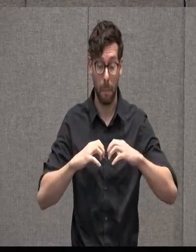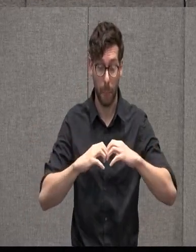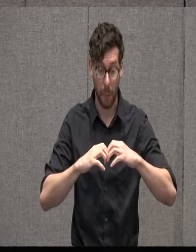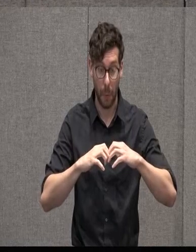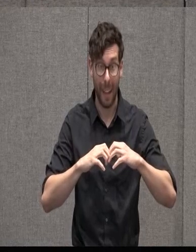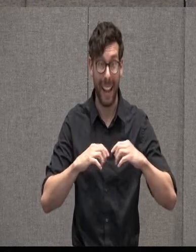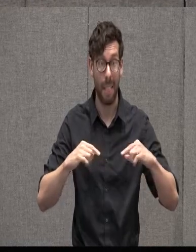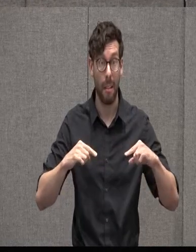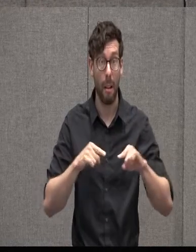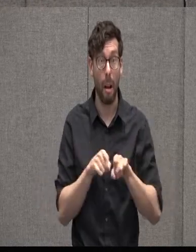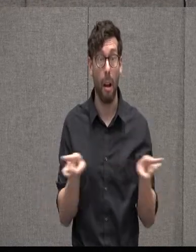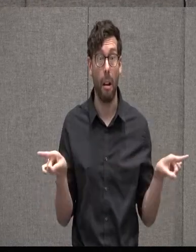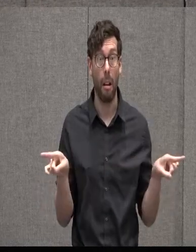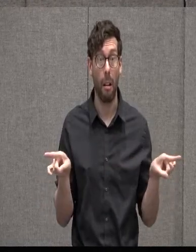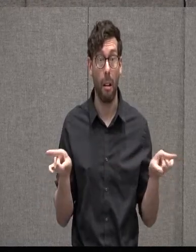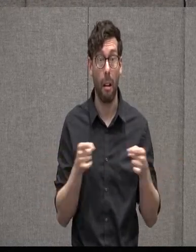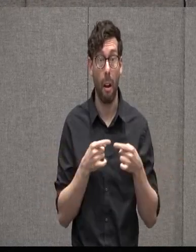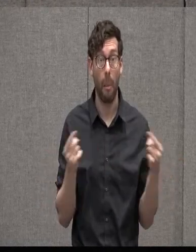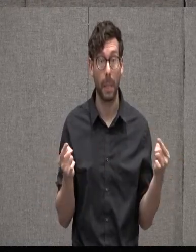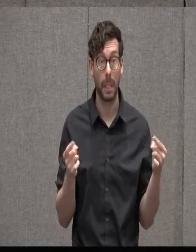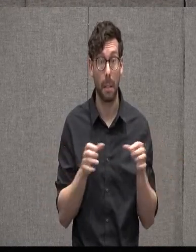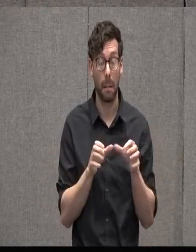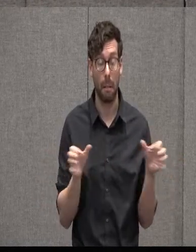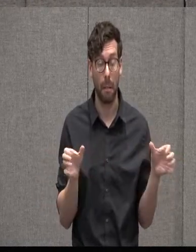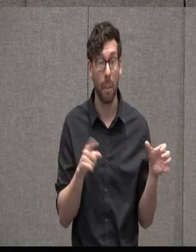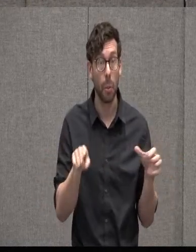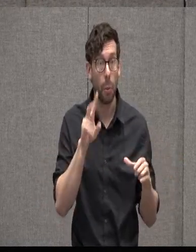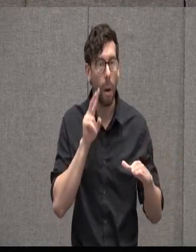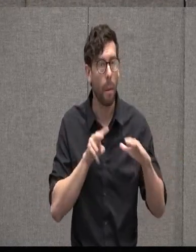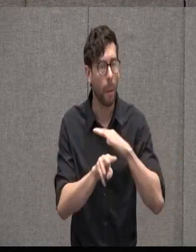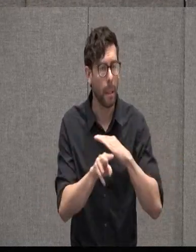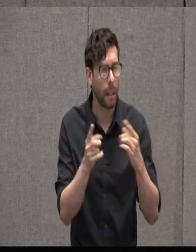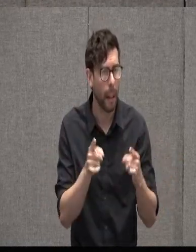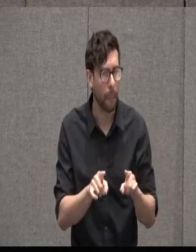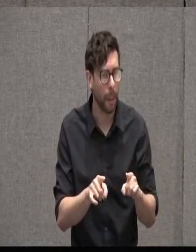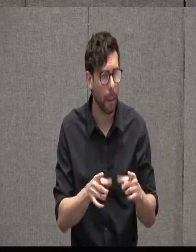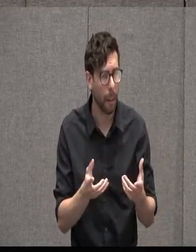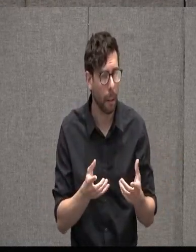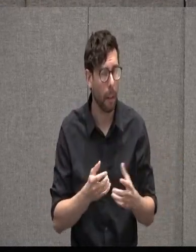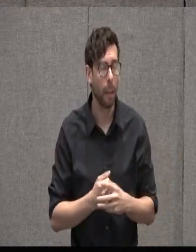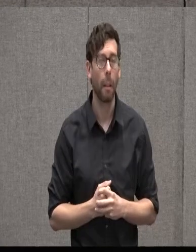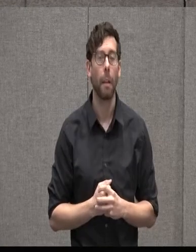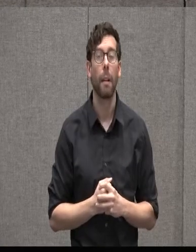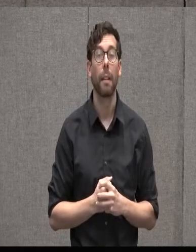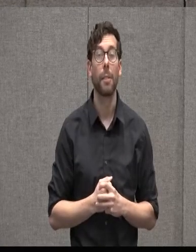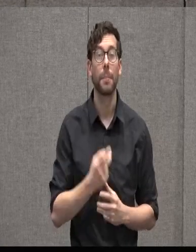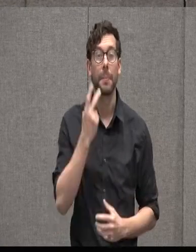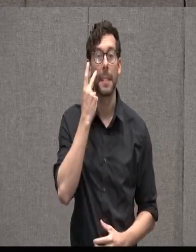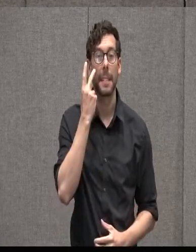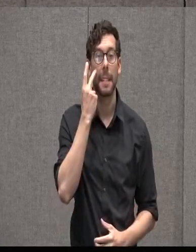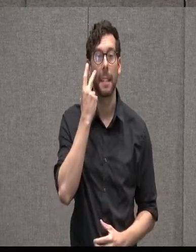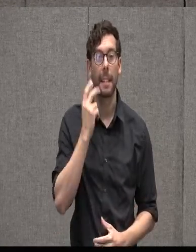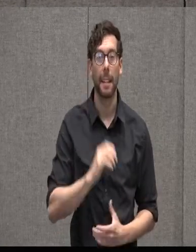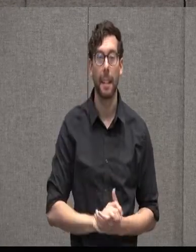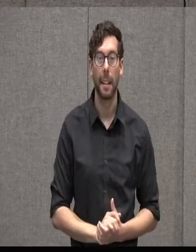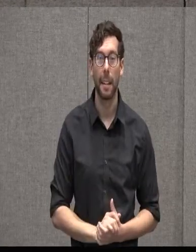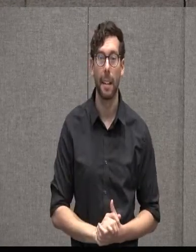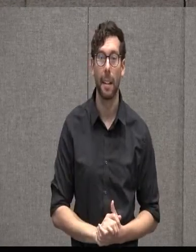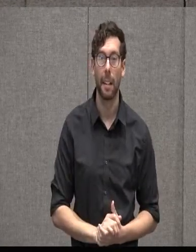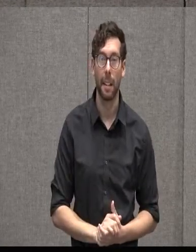direction. They could come together and then push in the opposite direction. What do you predict is going to